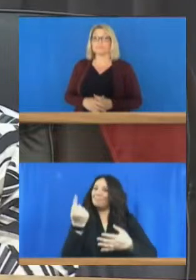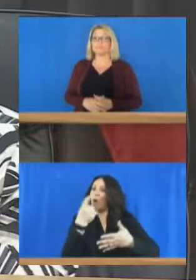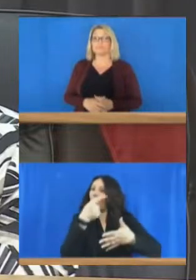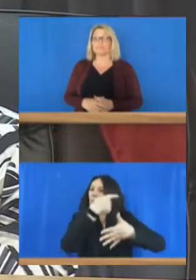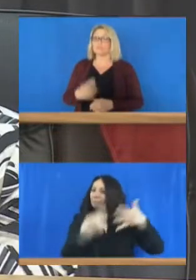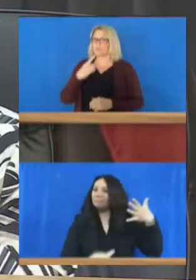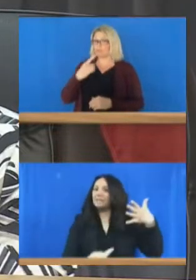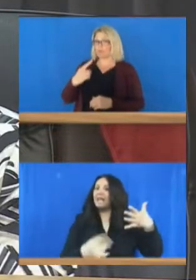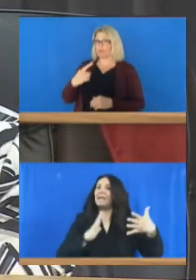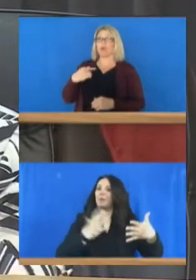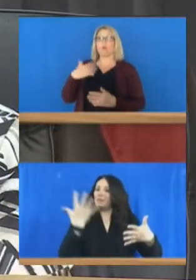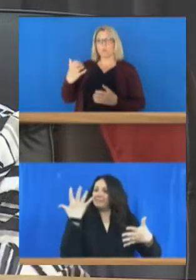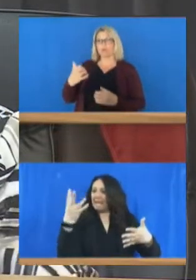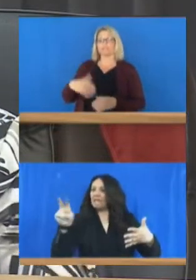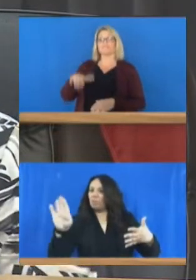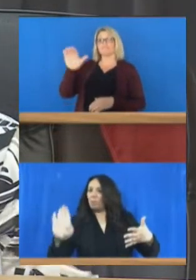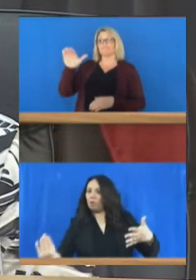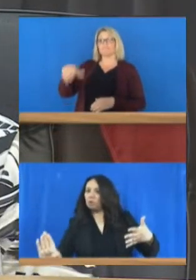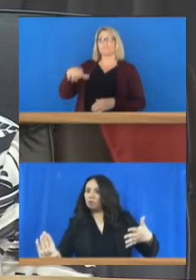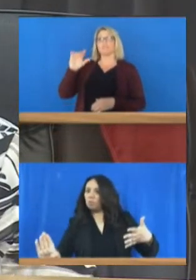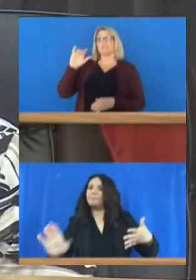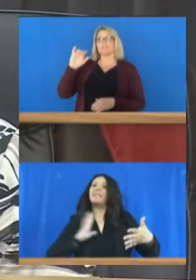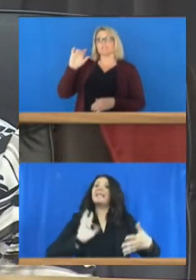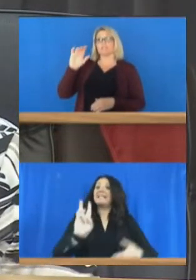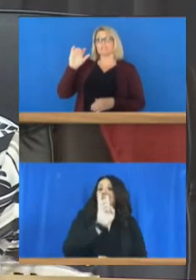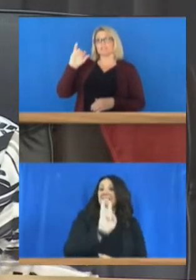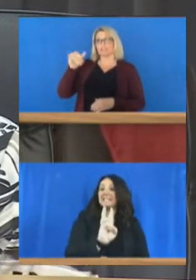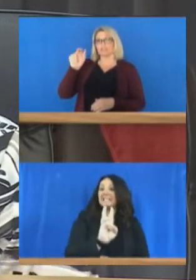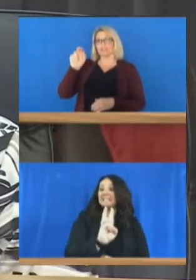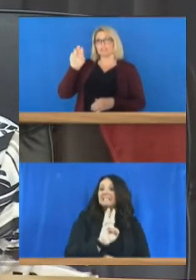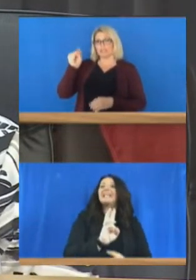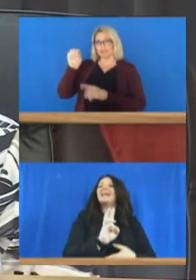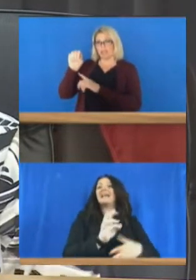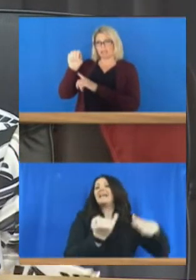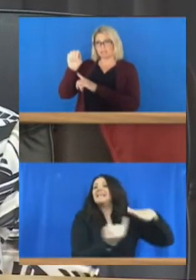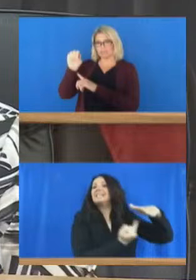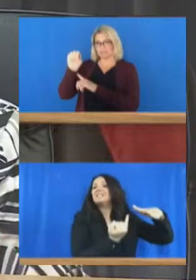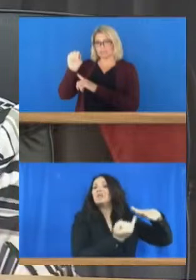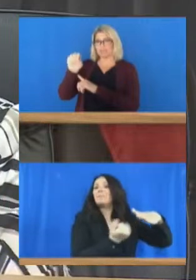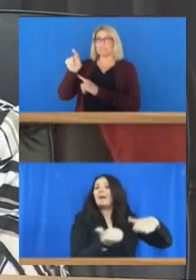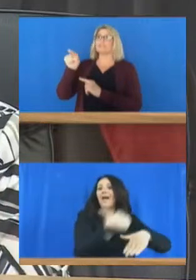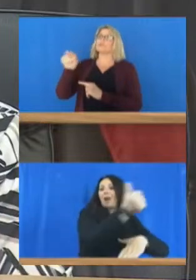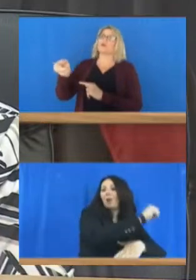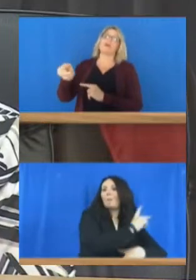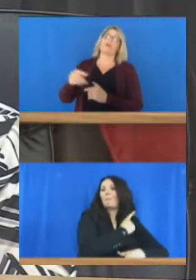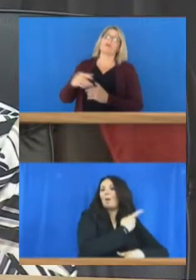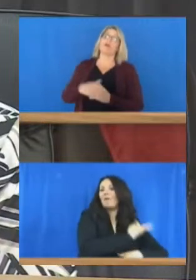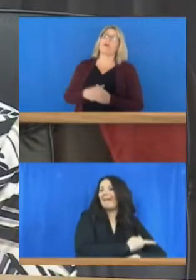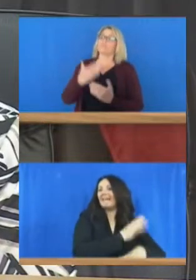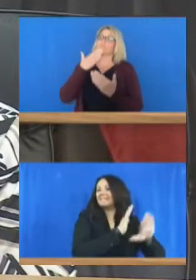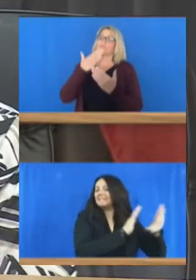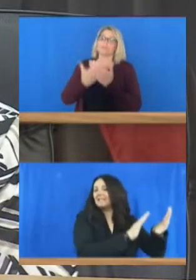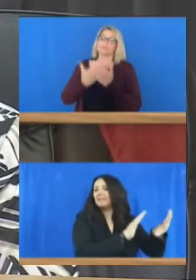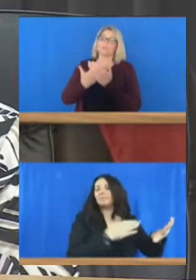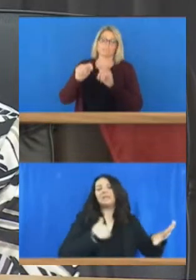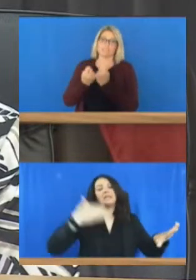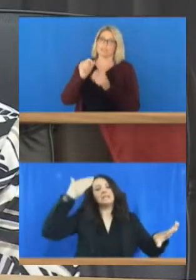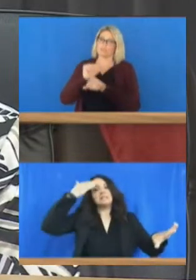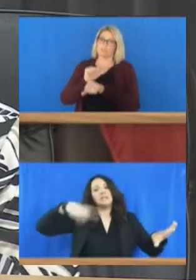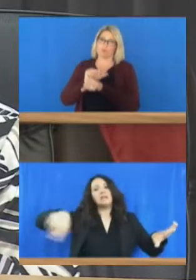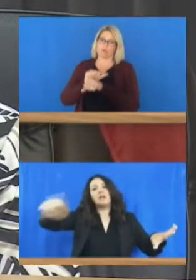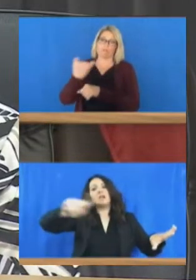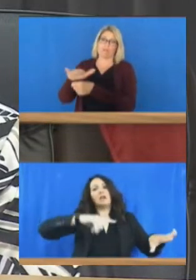Cross for really working together to manage that situation. There is 1 new case in Zone 5, which is